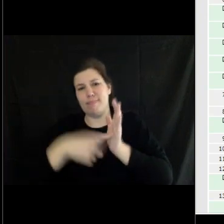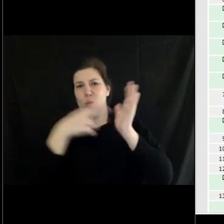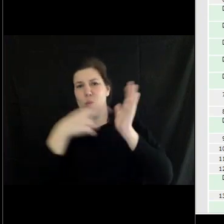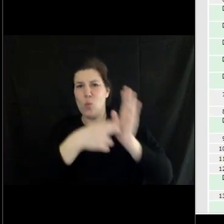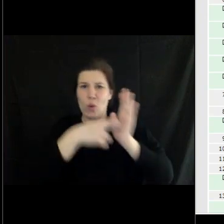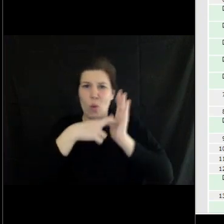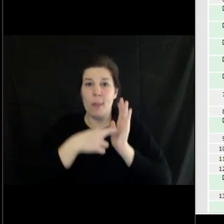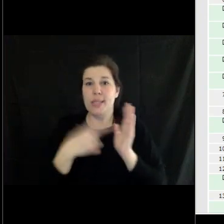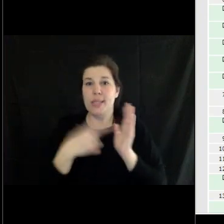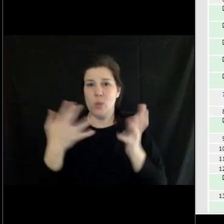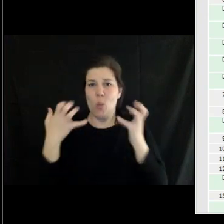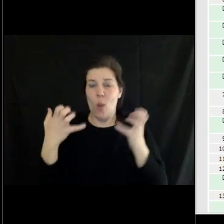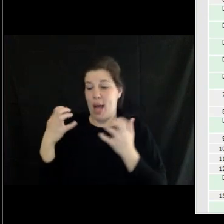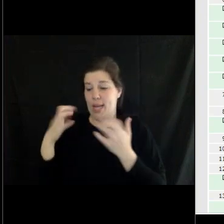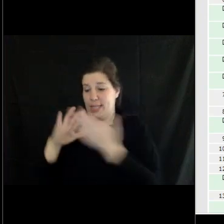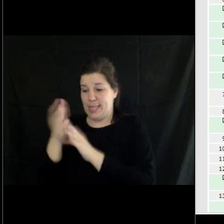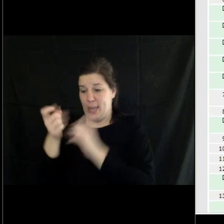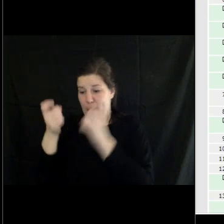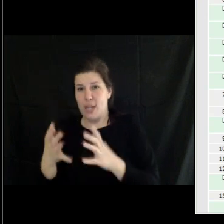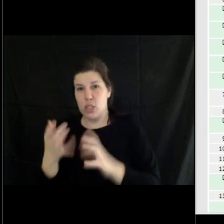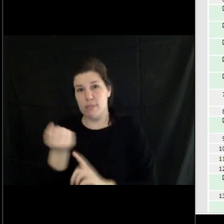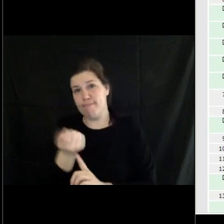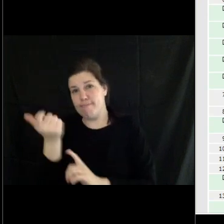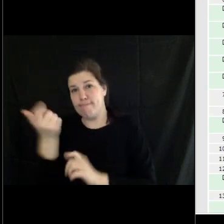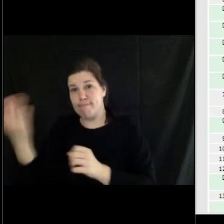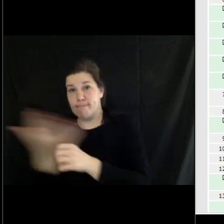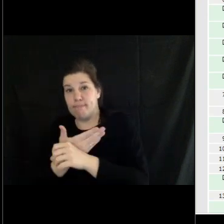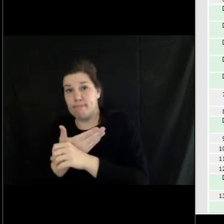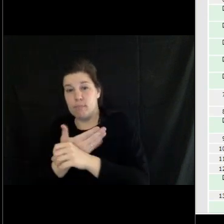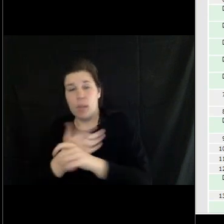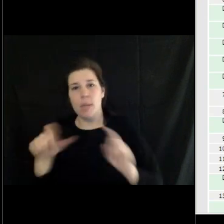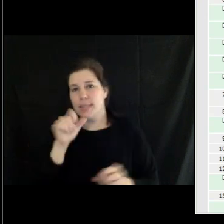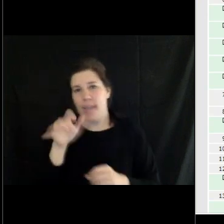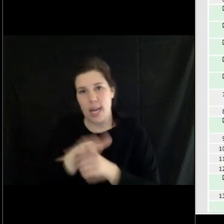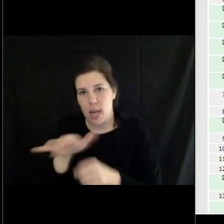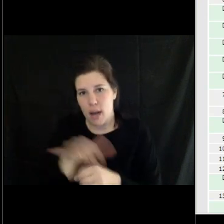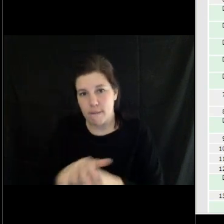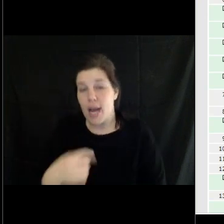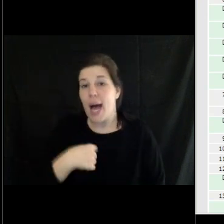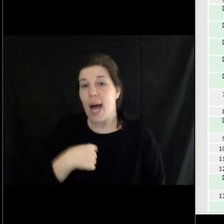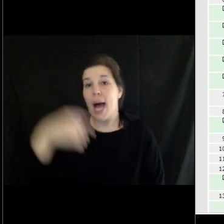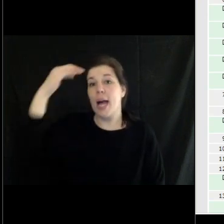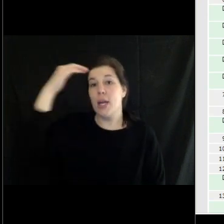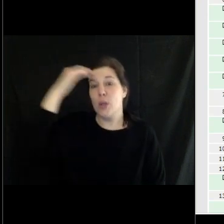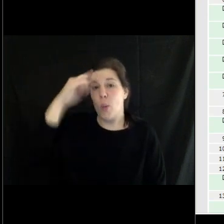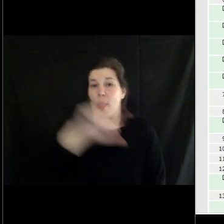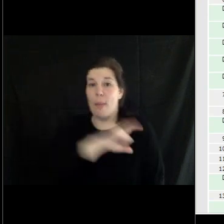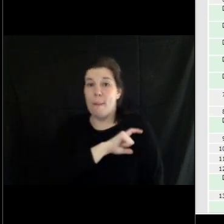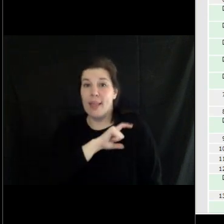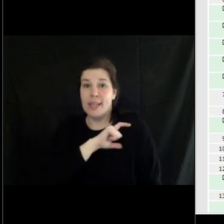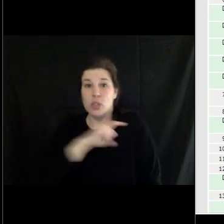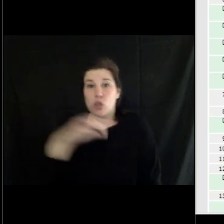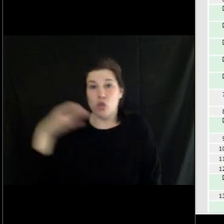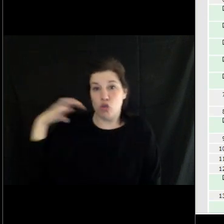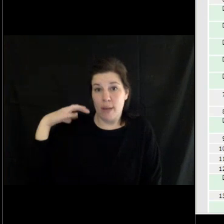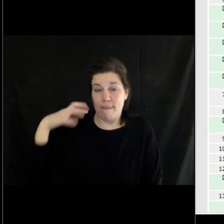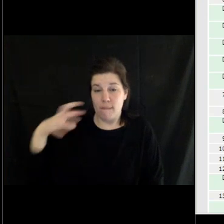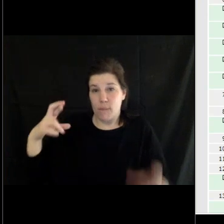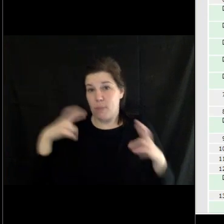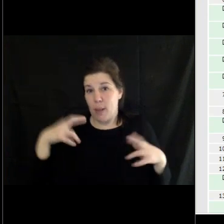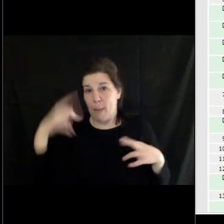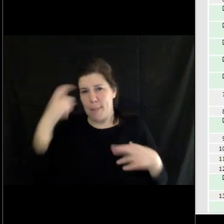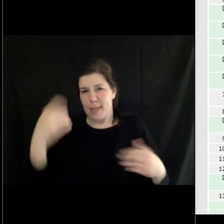be removed, but that's not enough. I know the police chief resigned because he had other